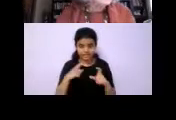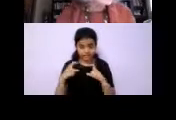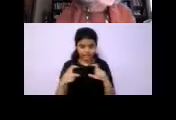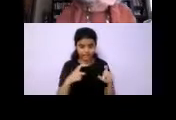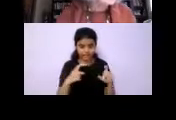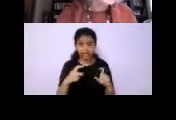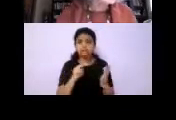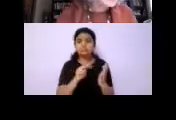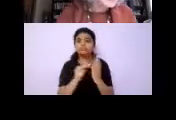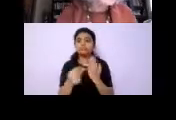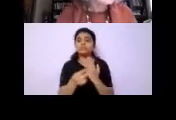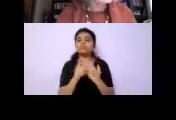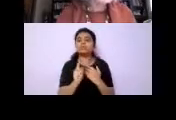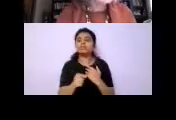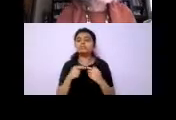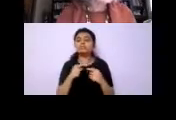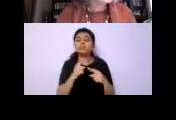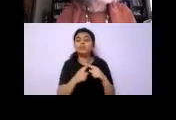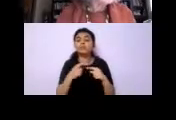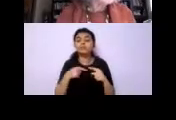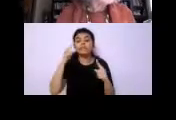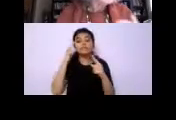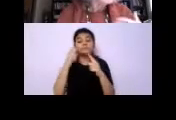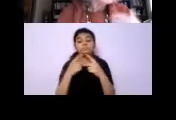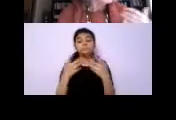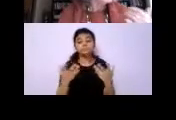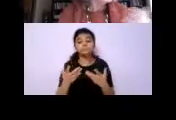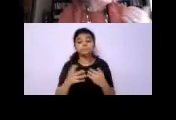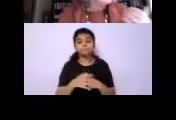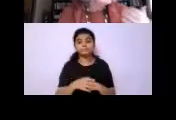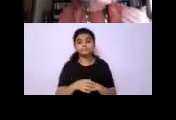to set aside,